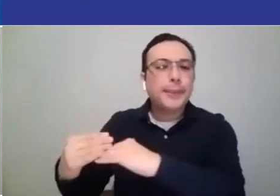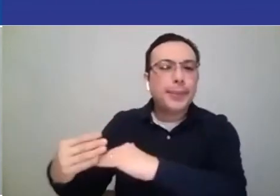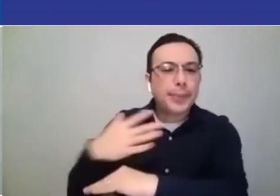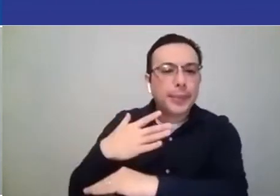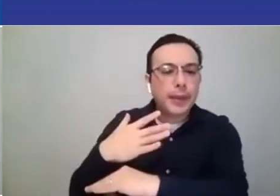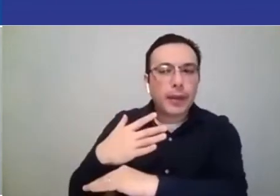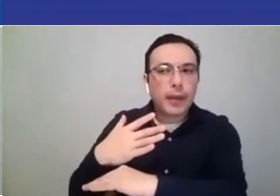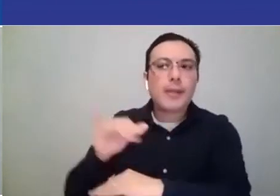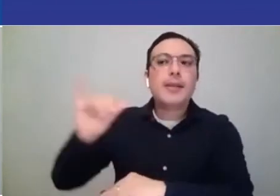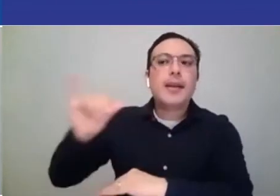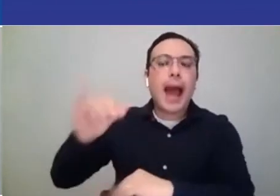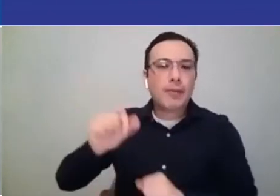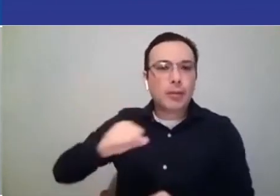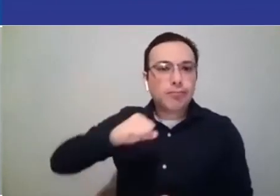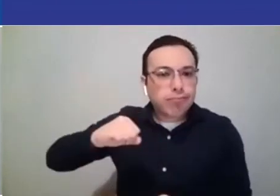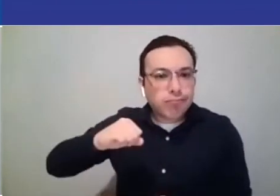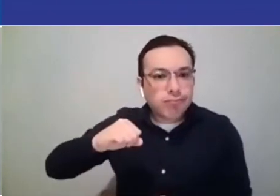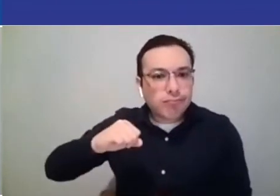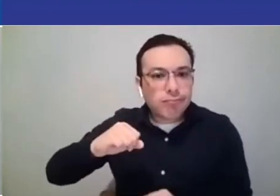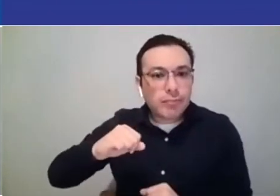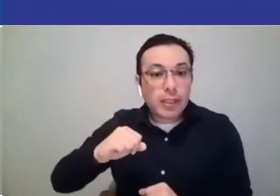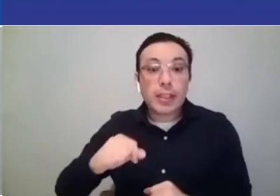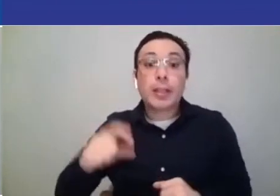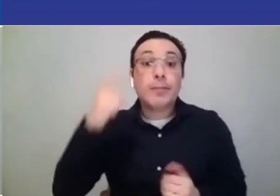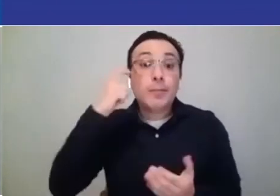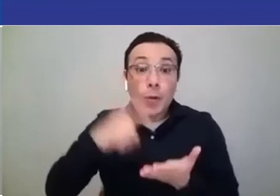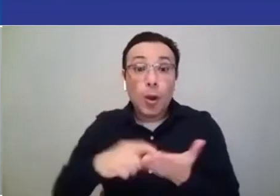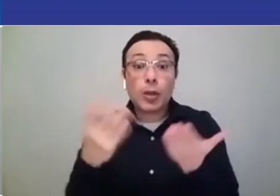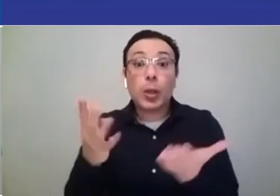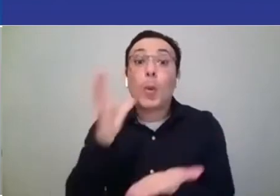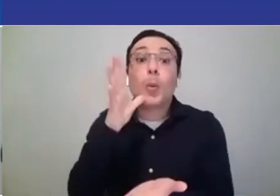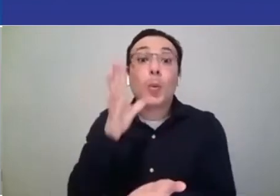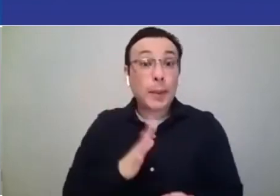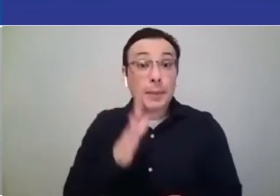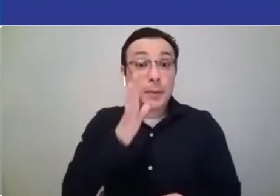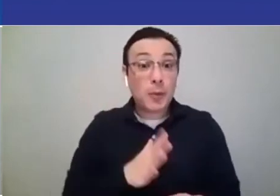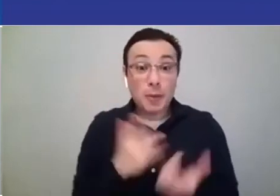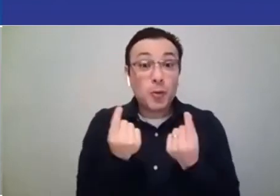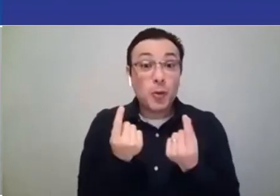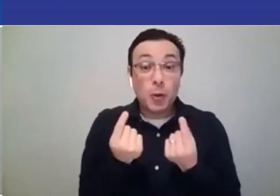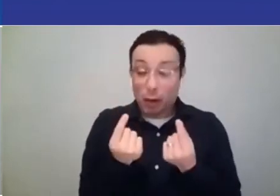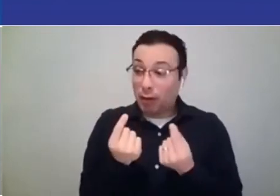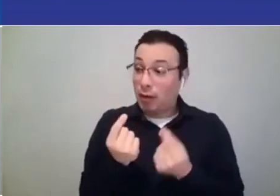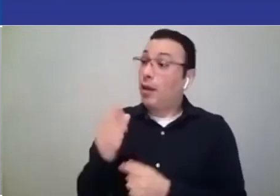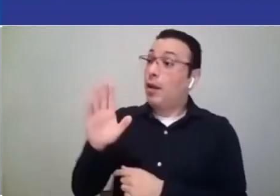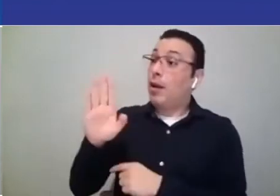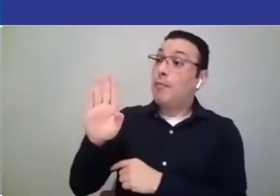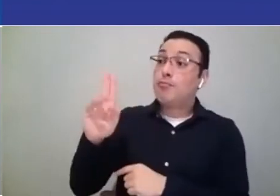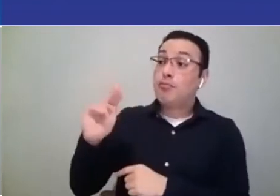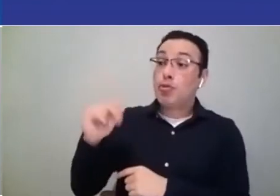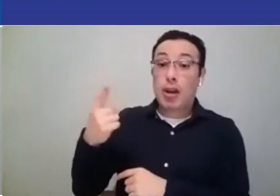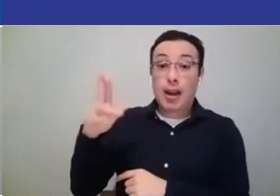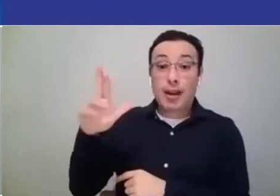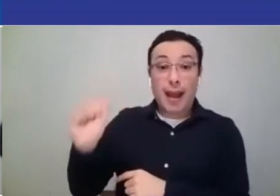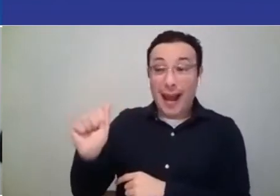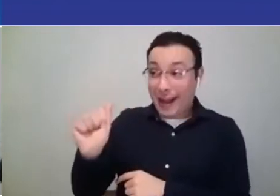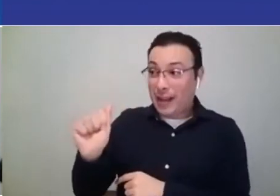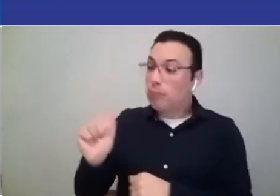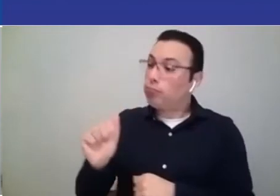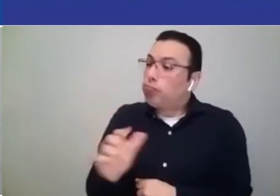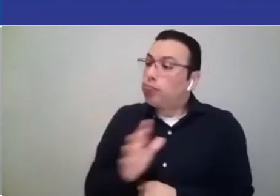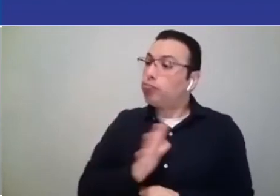the opposite way, it's also used to subvert that. Now you see women, so many women doing Bhangra, subverting those gender